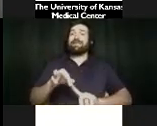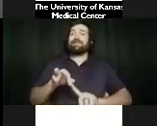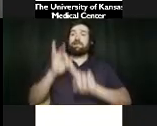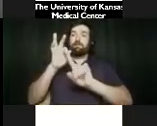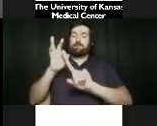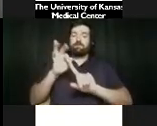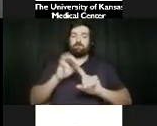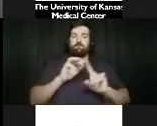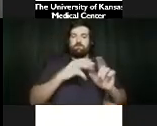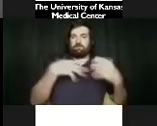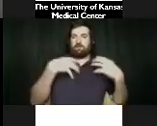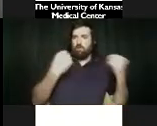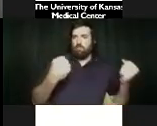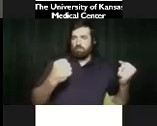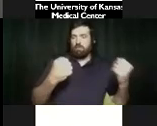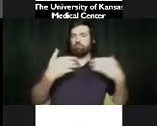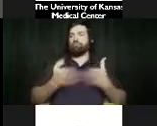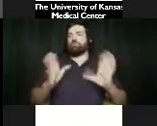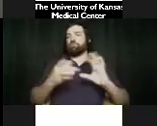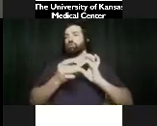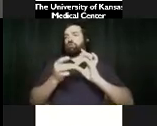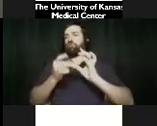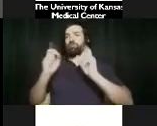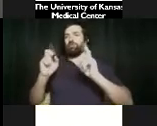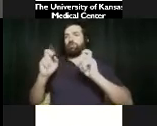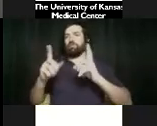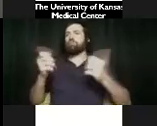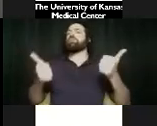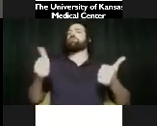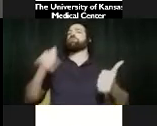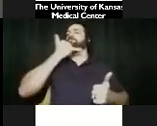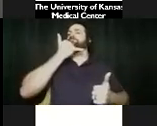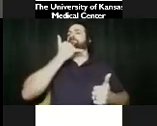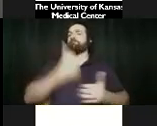general education, except one. Which one's not true?